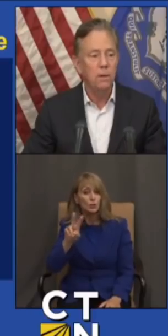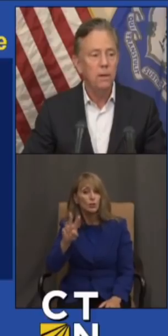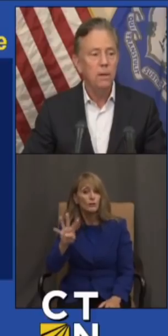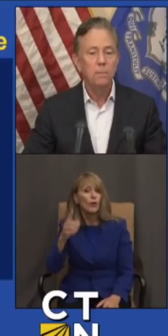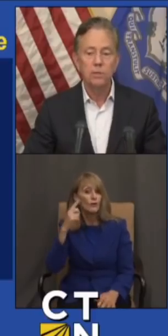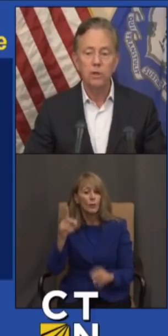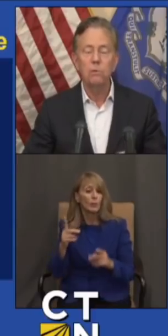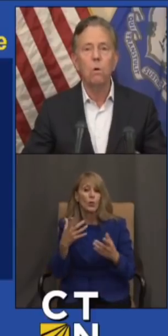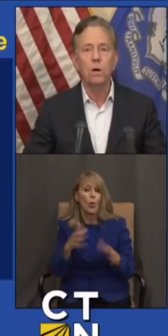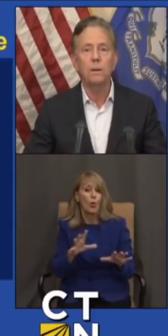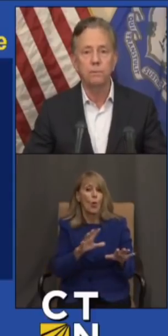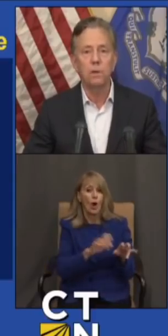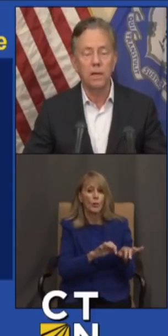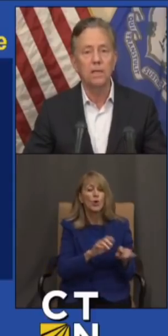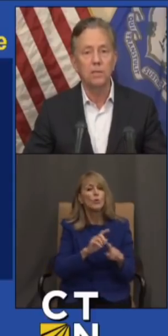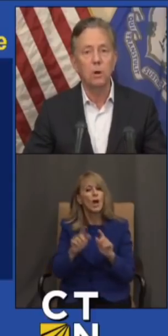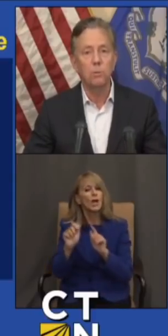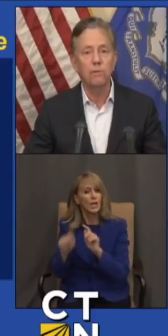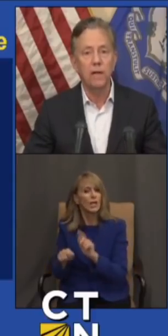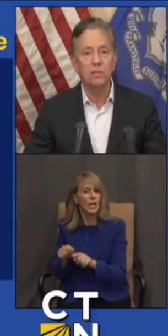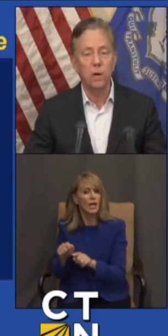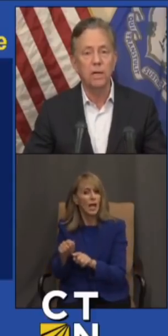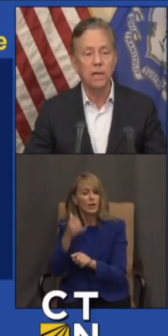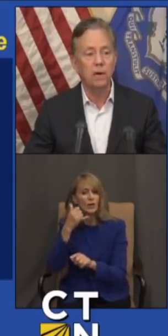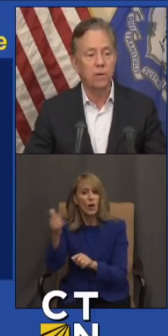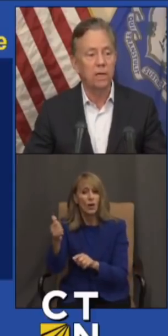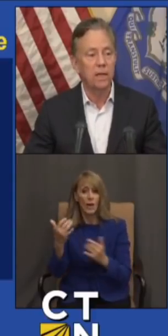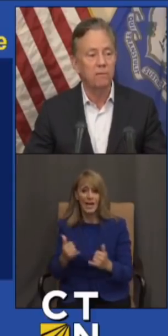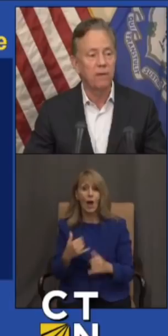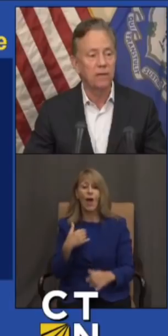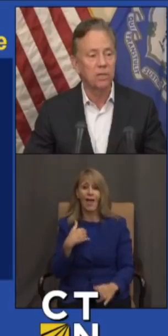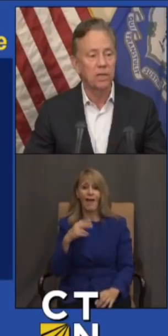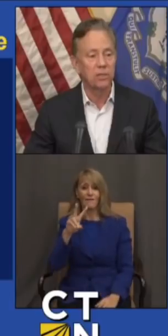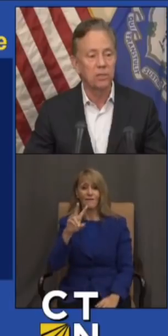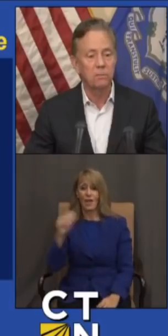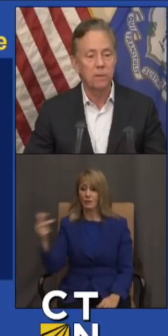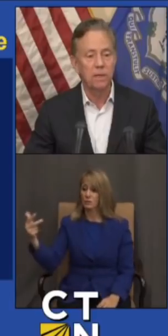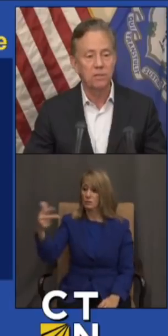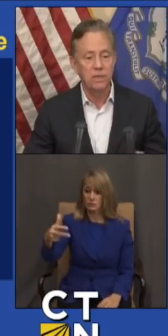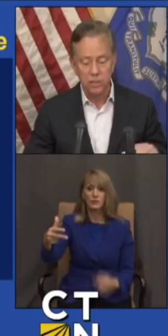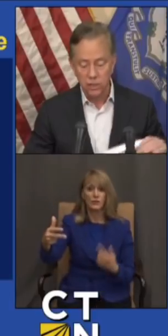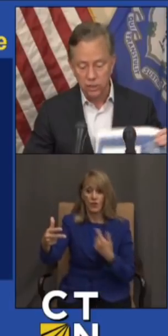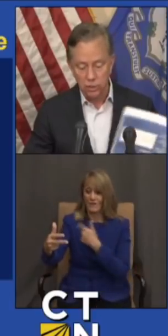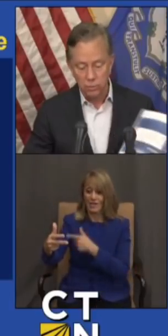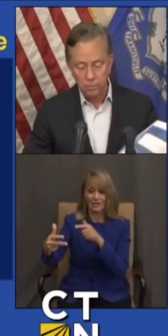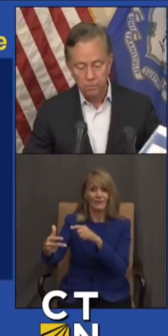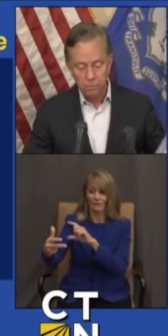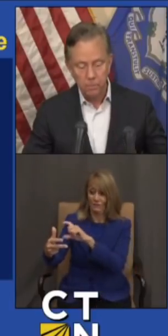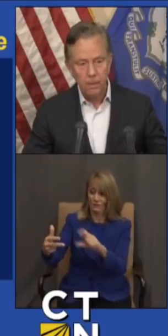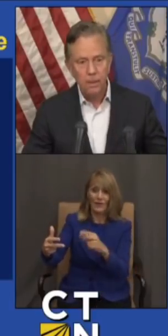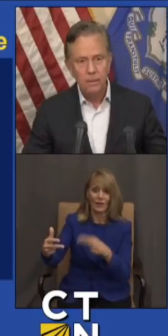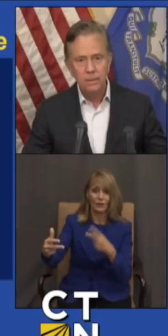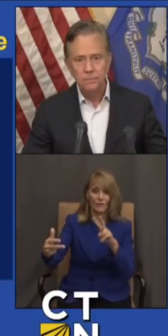877-918-2224. But you can walk up to a lot of these mobile vans right now and get that vaccination. It's easy to do.